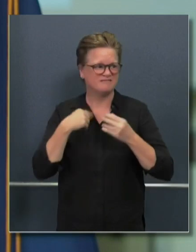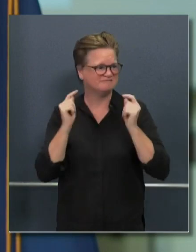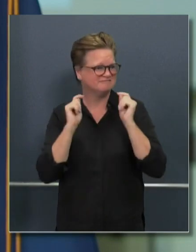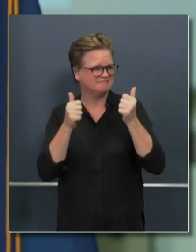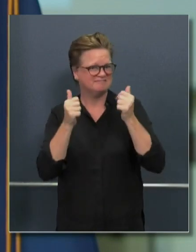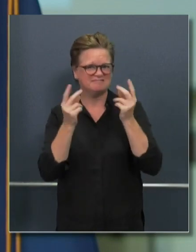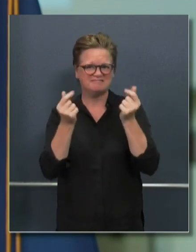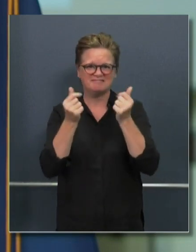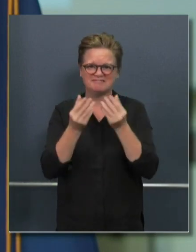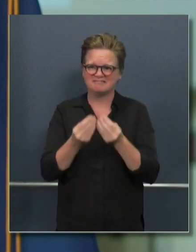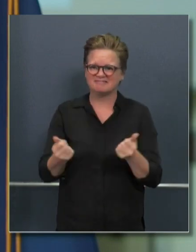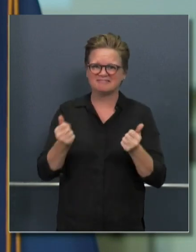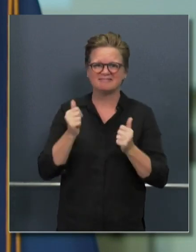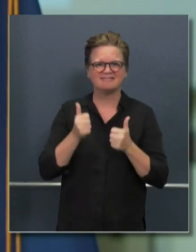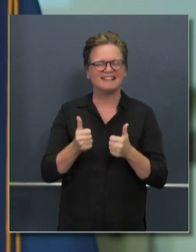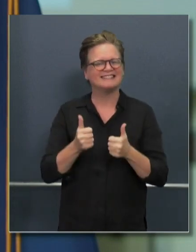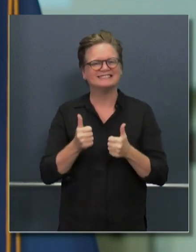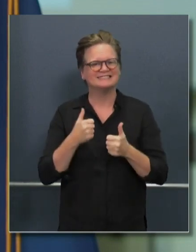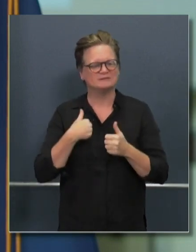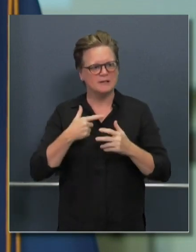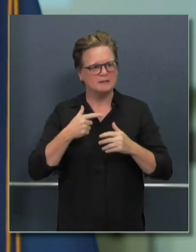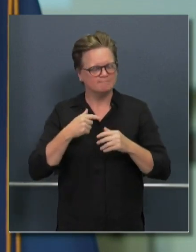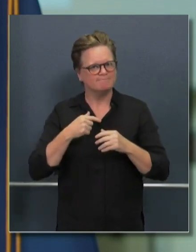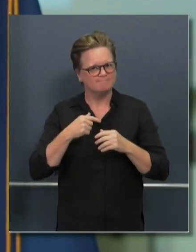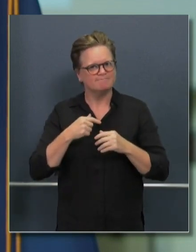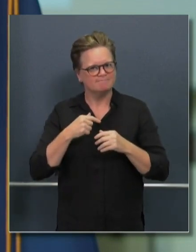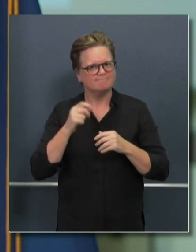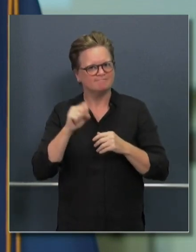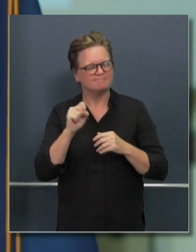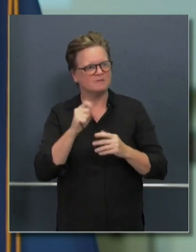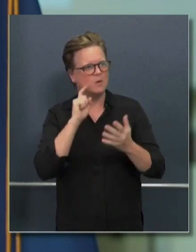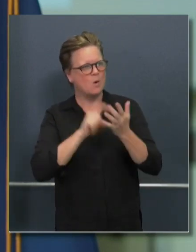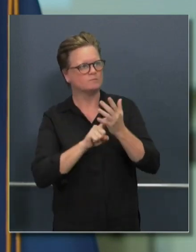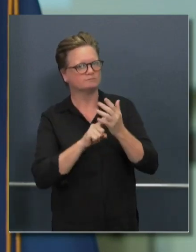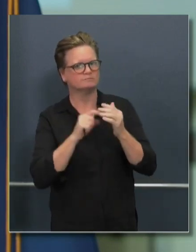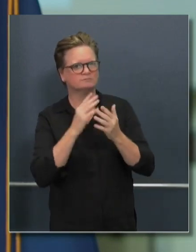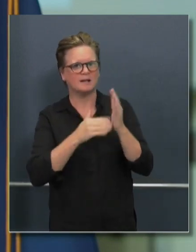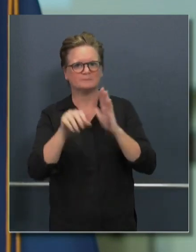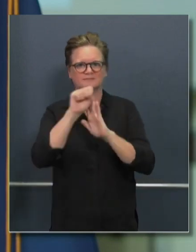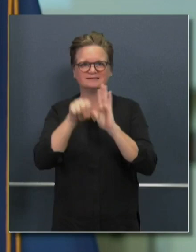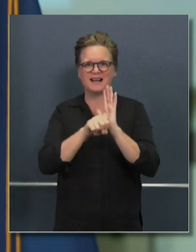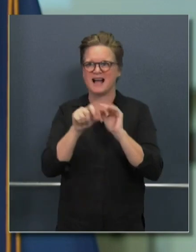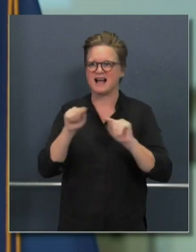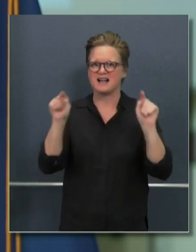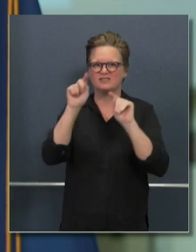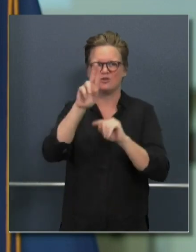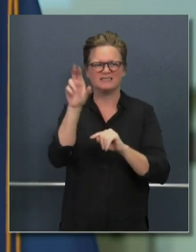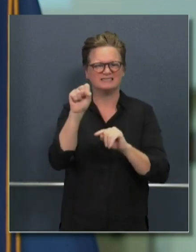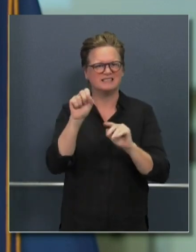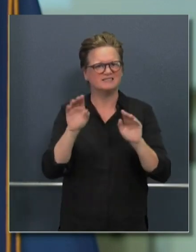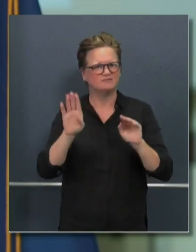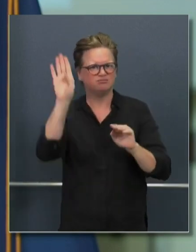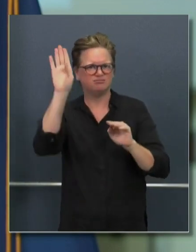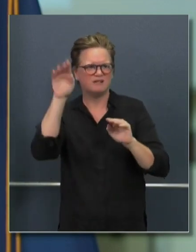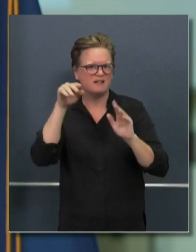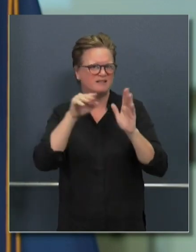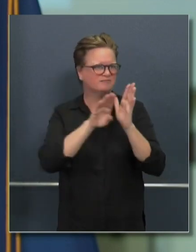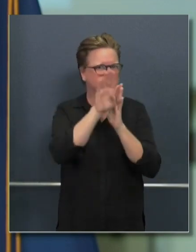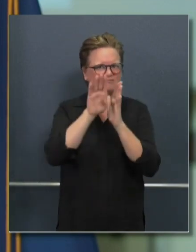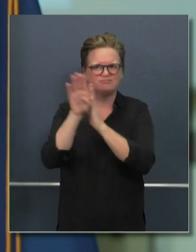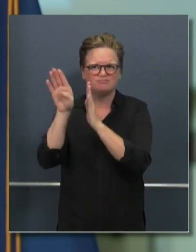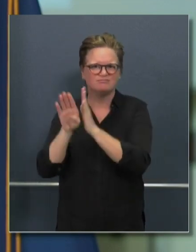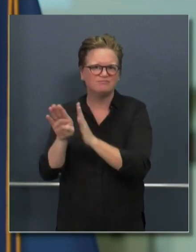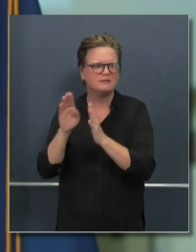not. Let us be sober by that reality. Let us be cognizant of the fact, as we reopen our economy, and this state is reopening